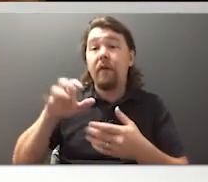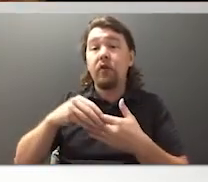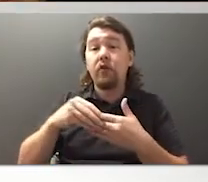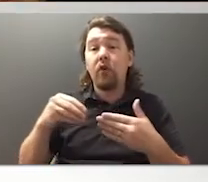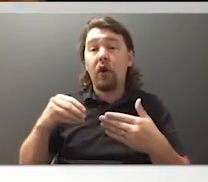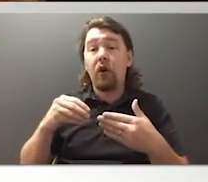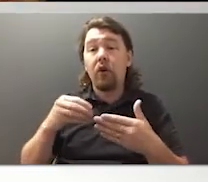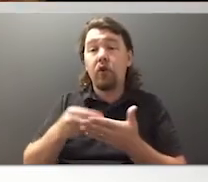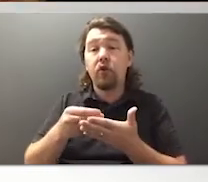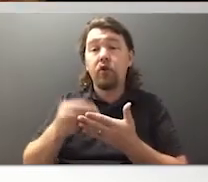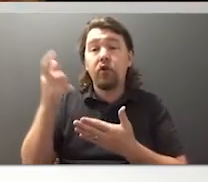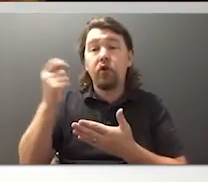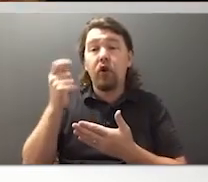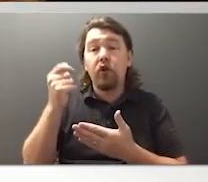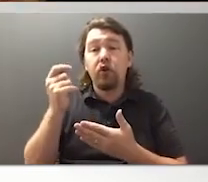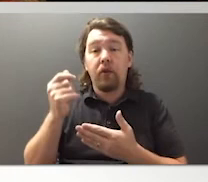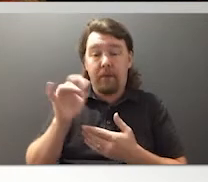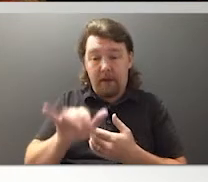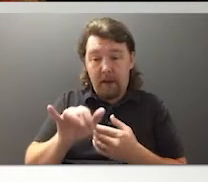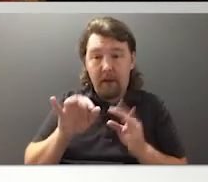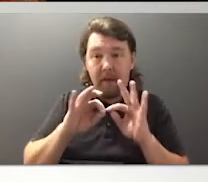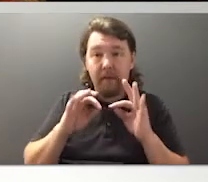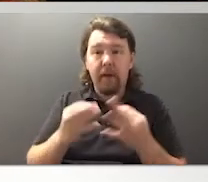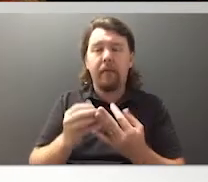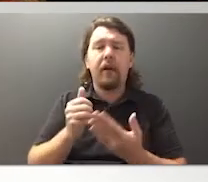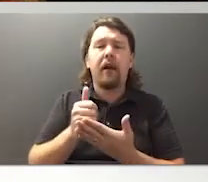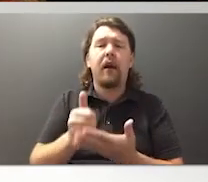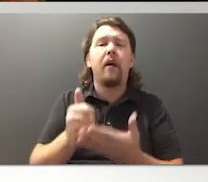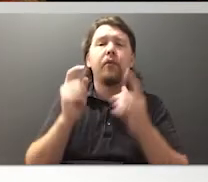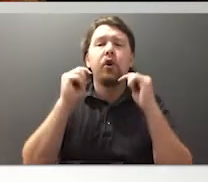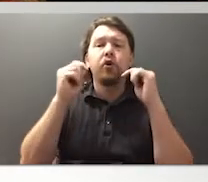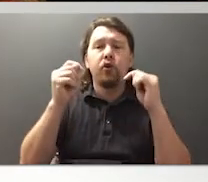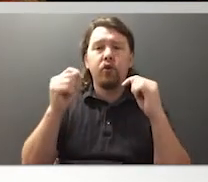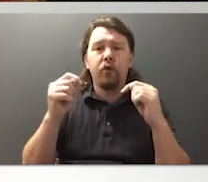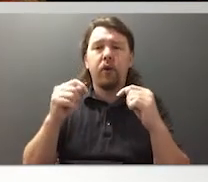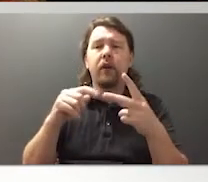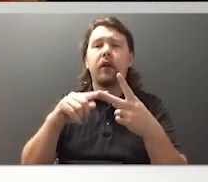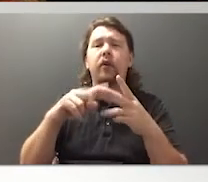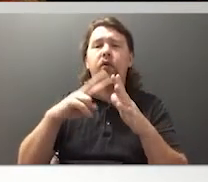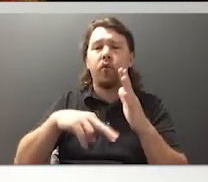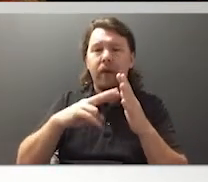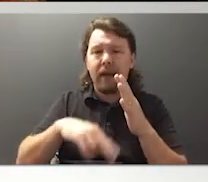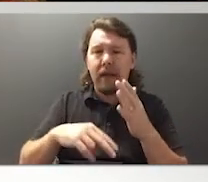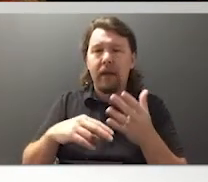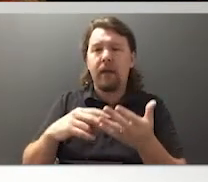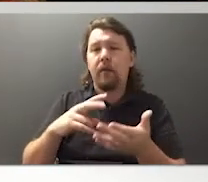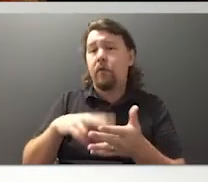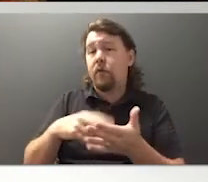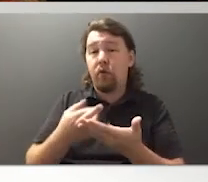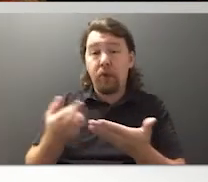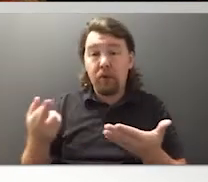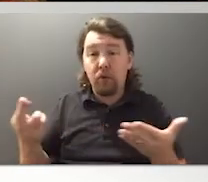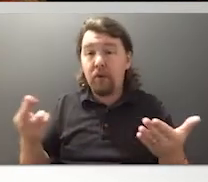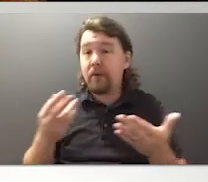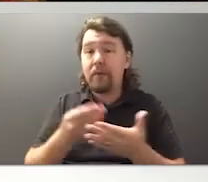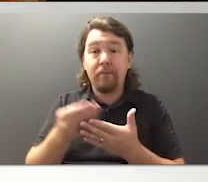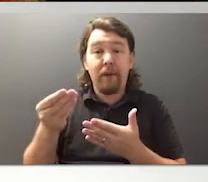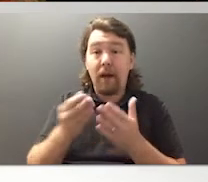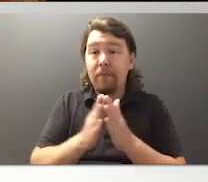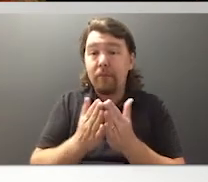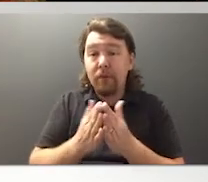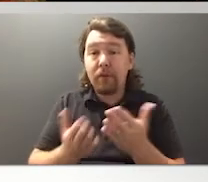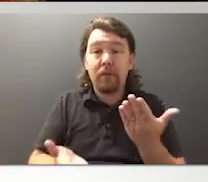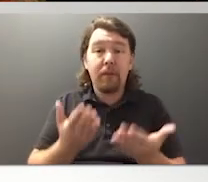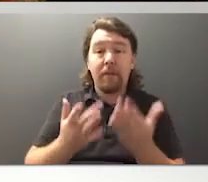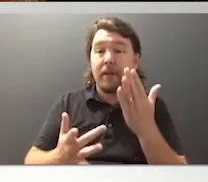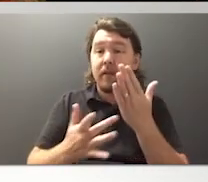to the family to help with tutoring in reading, resources in reading, buy some books, perhaps some